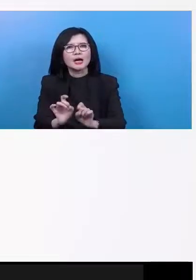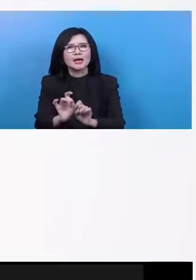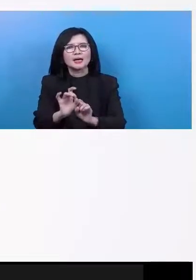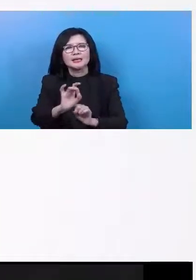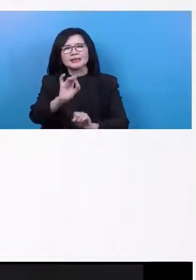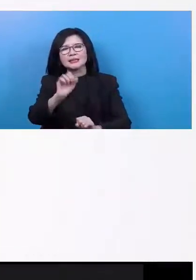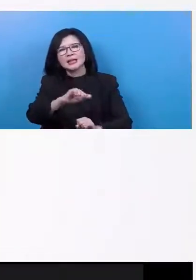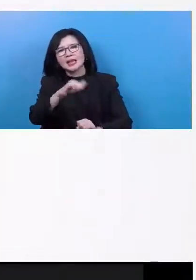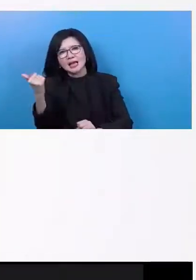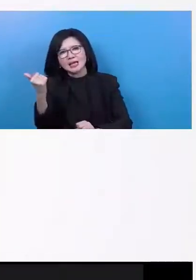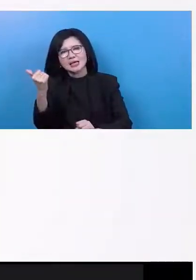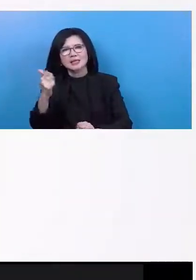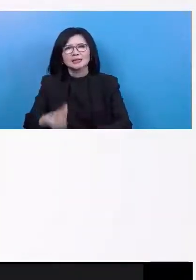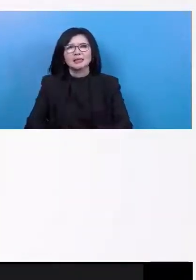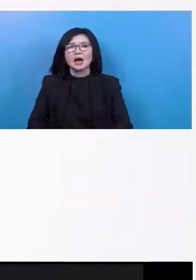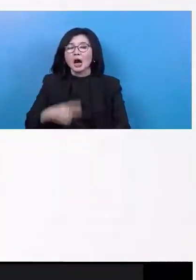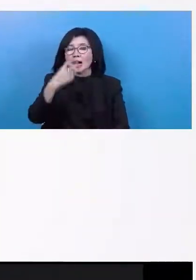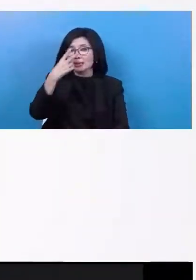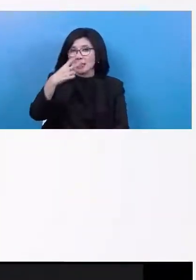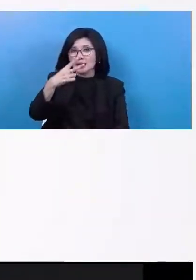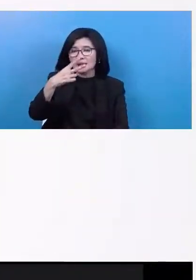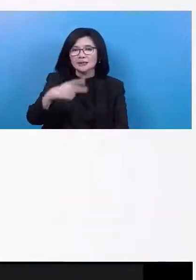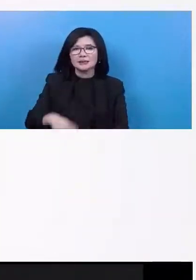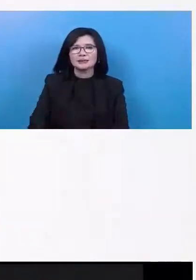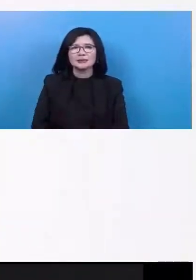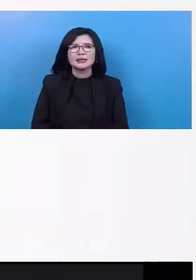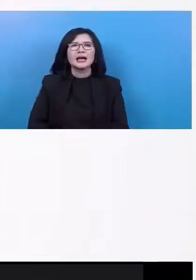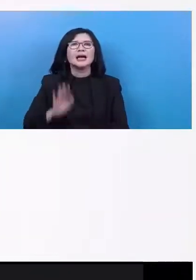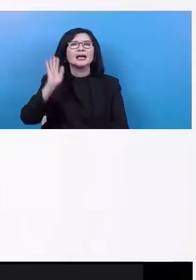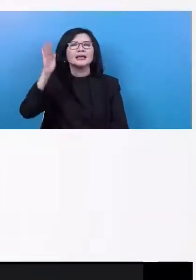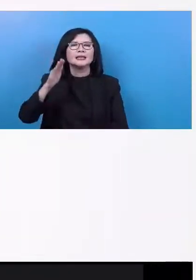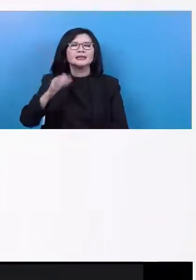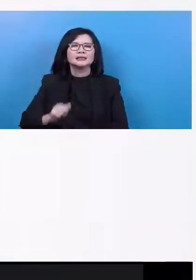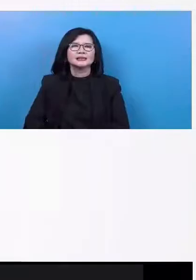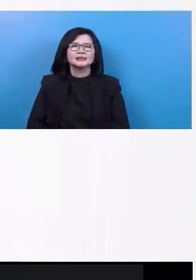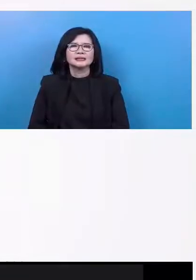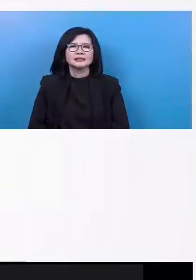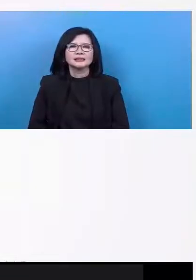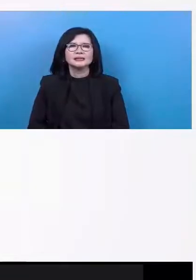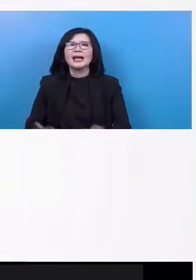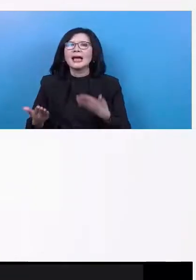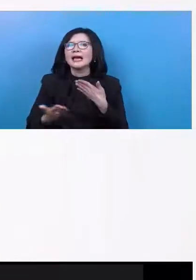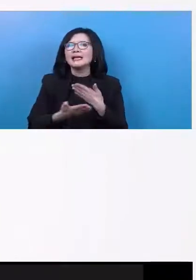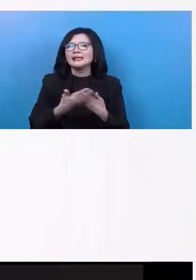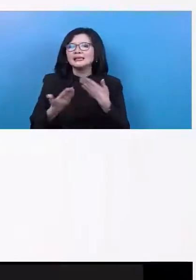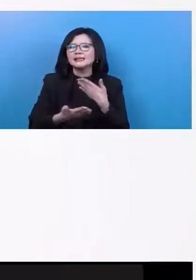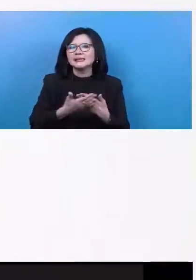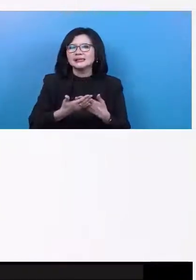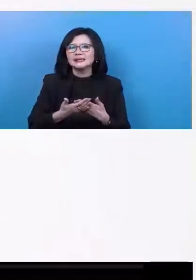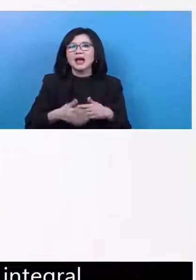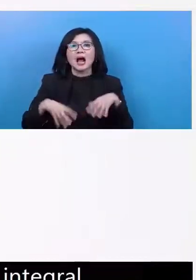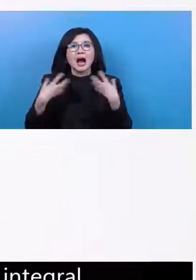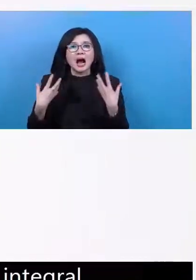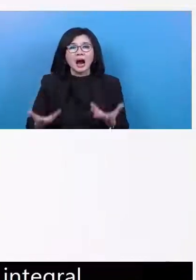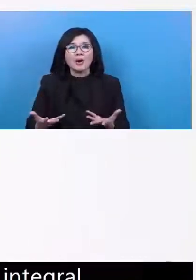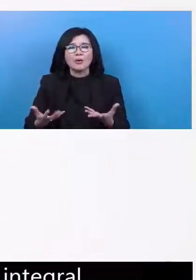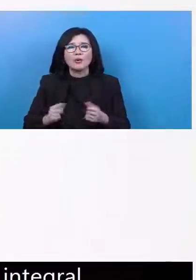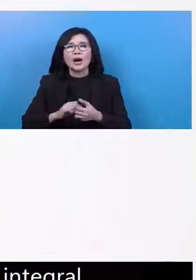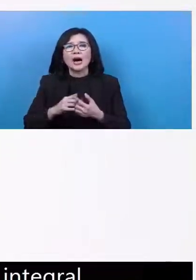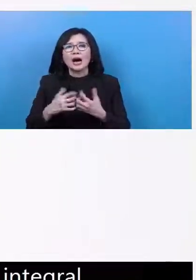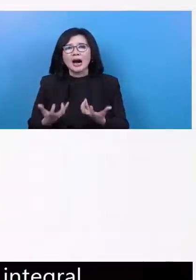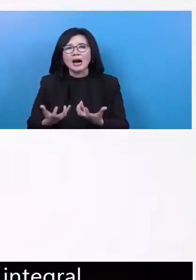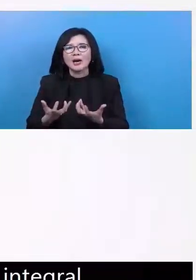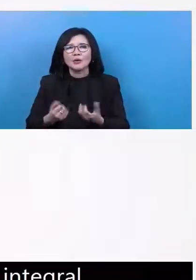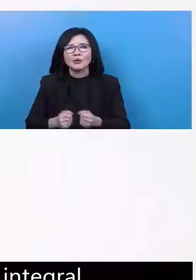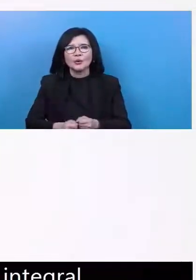be important for us to understand that how the infrastructure is linked to various processes in the